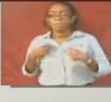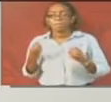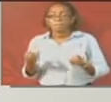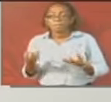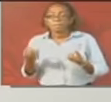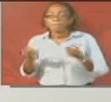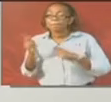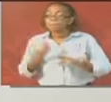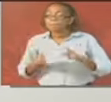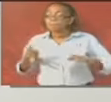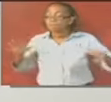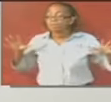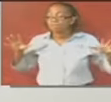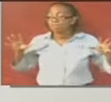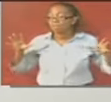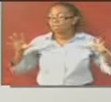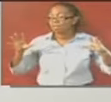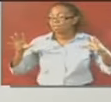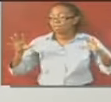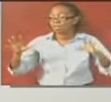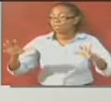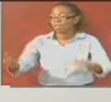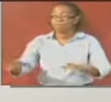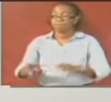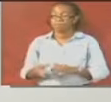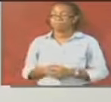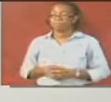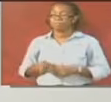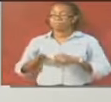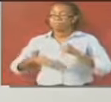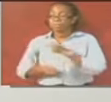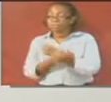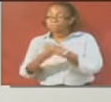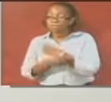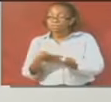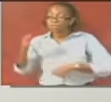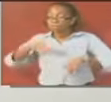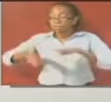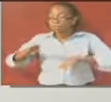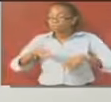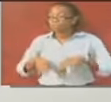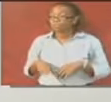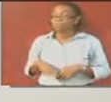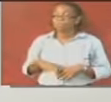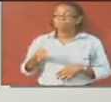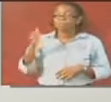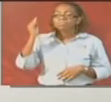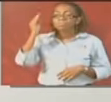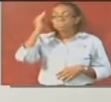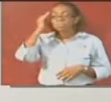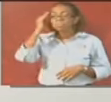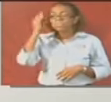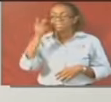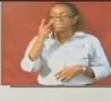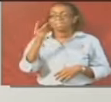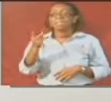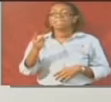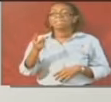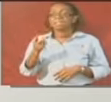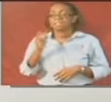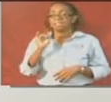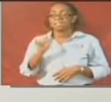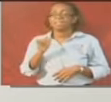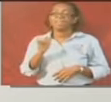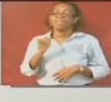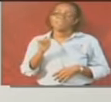up significantly in a 2-week period thereafter. We've so far seen it definitively at least twice. Once when they were closing down the beaches